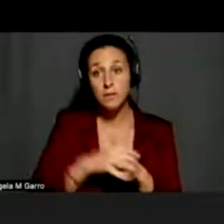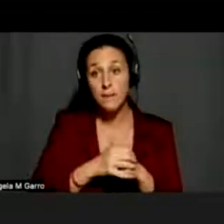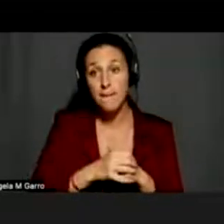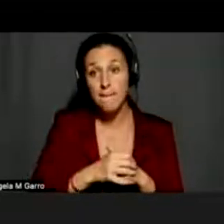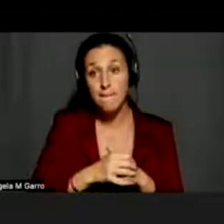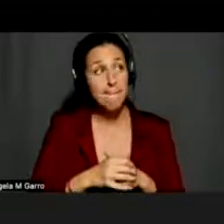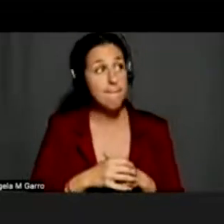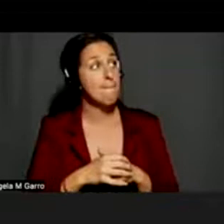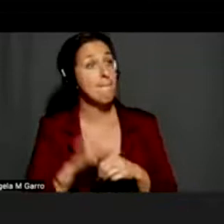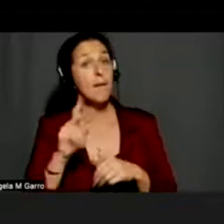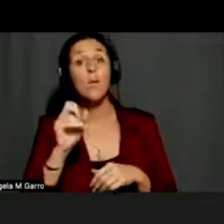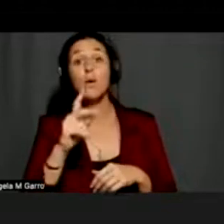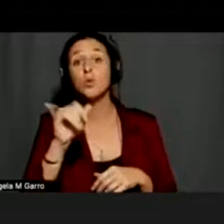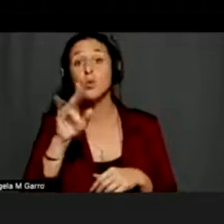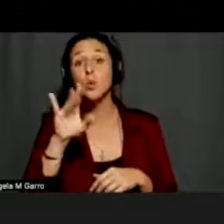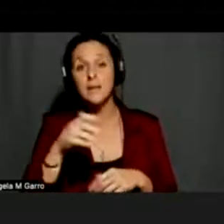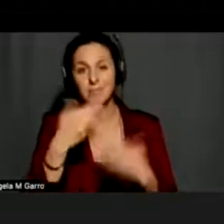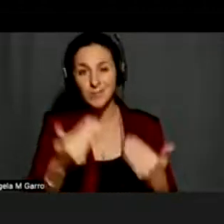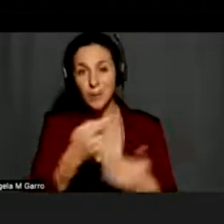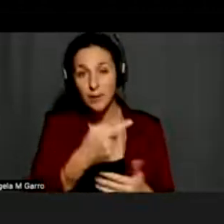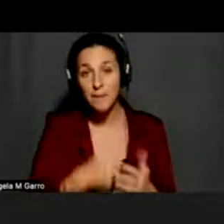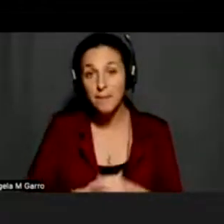Okay, Julie, go ahead.